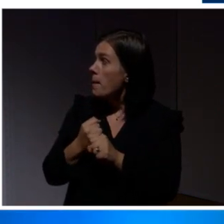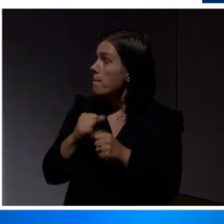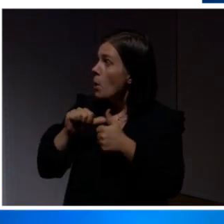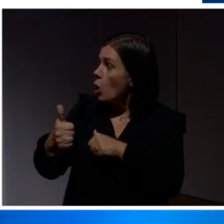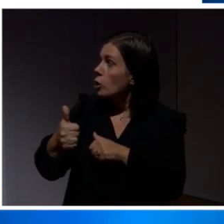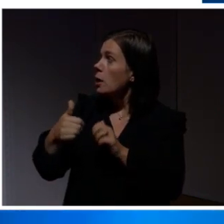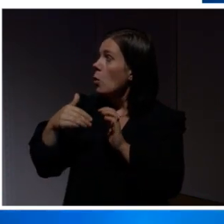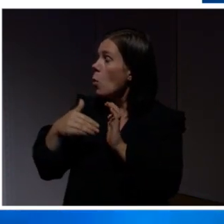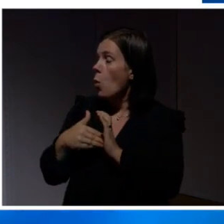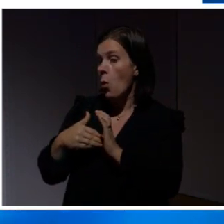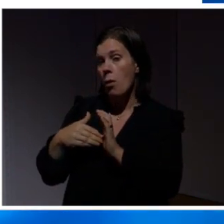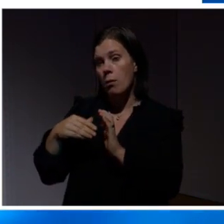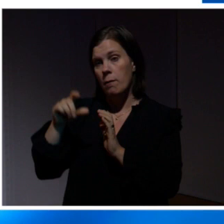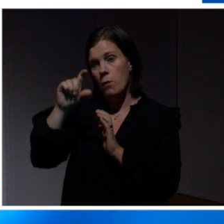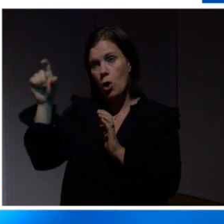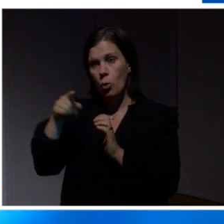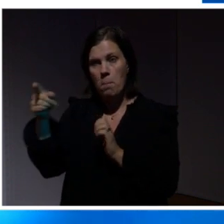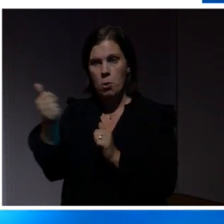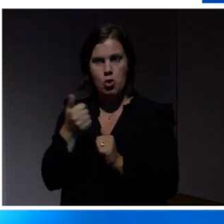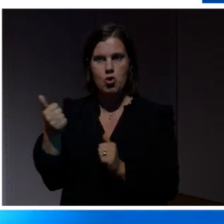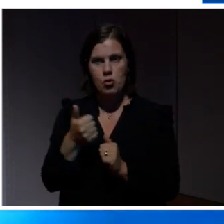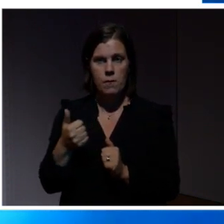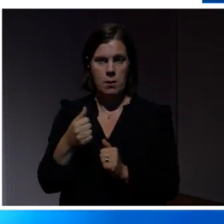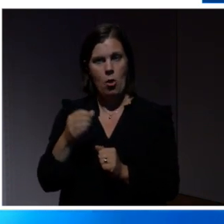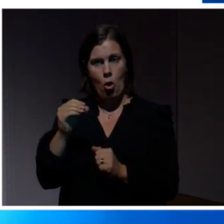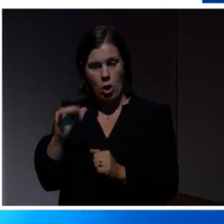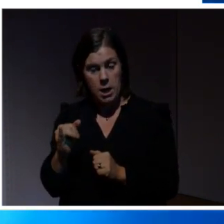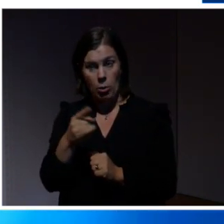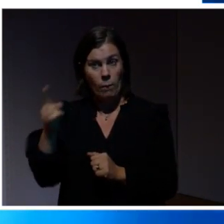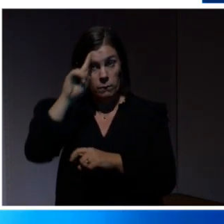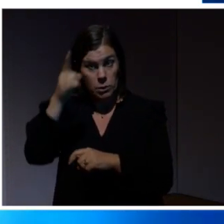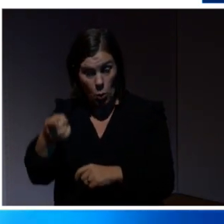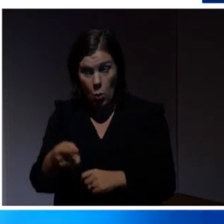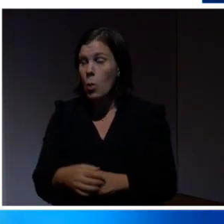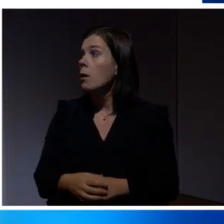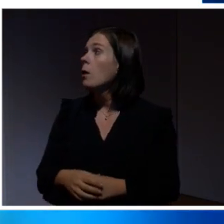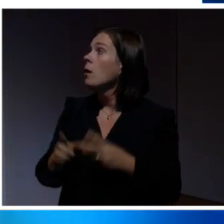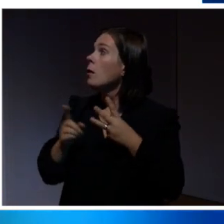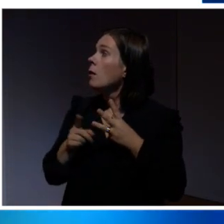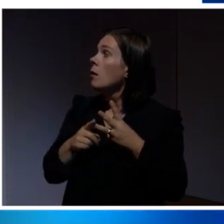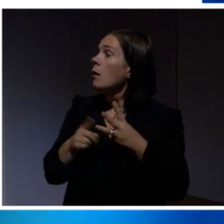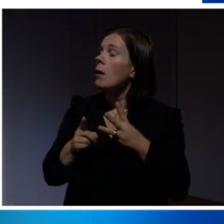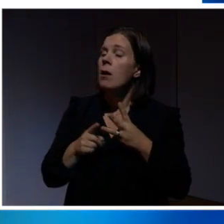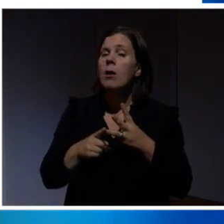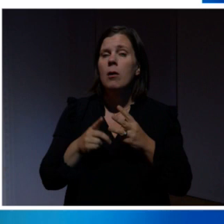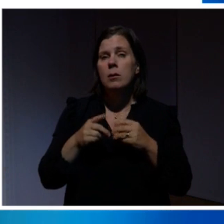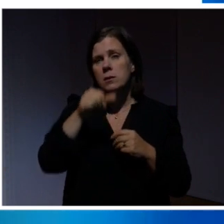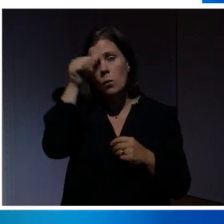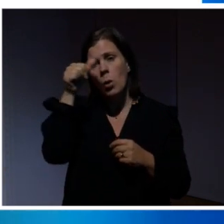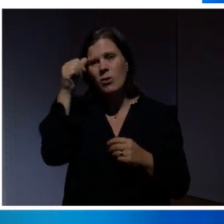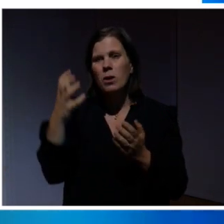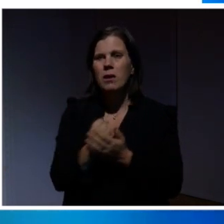vendors so that they understand their needs for using AI. And difficulty finding the right use case